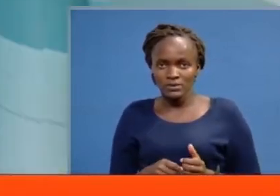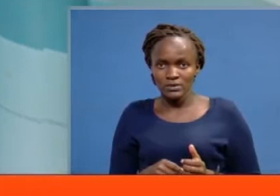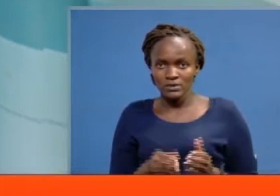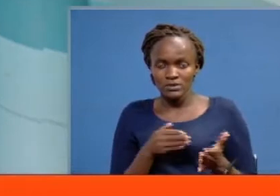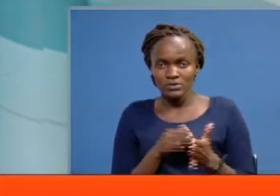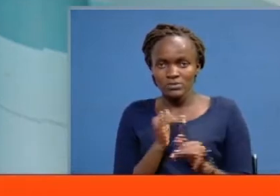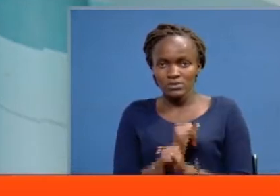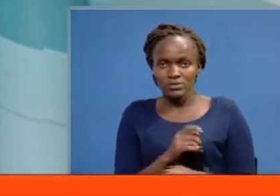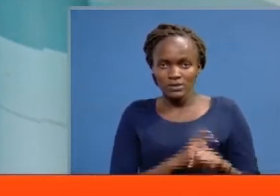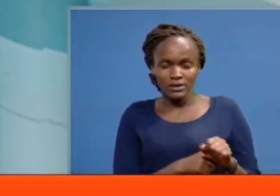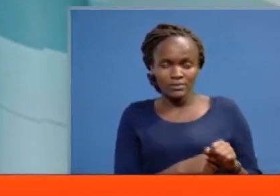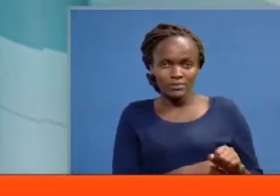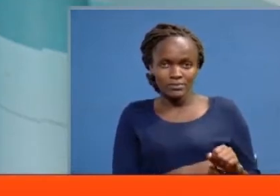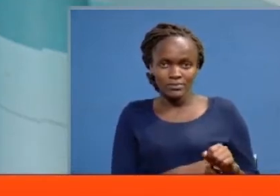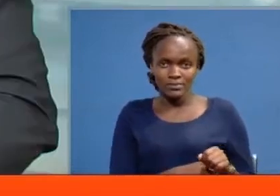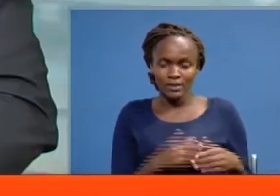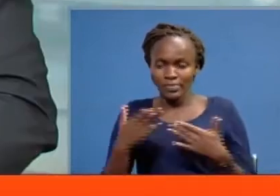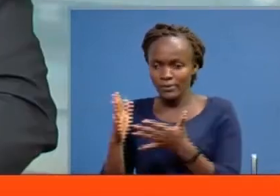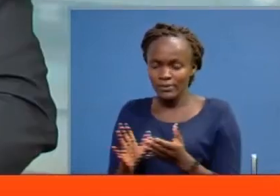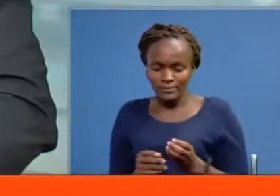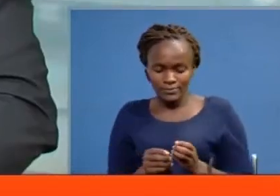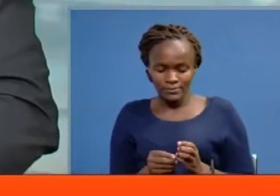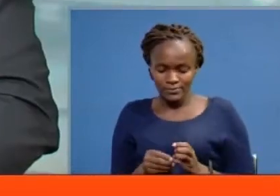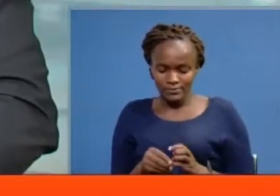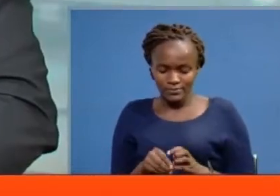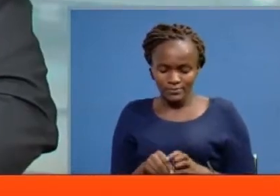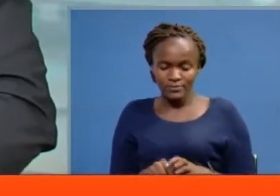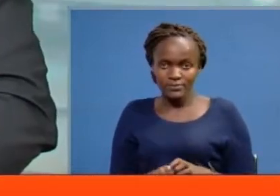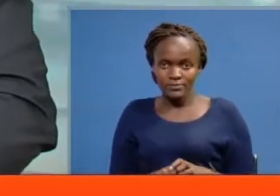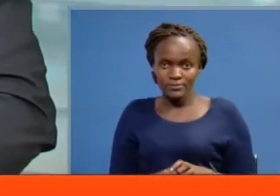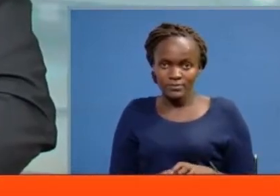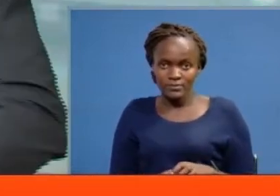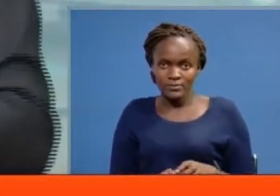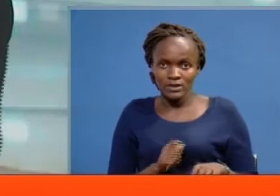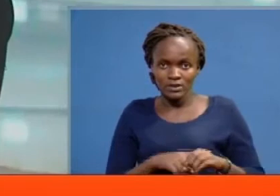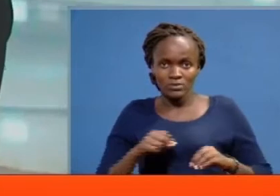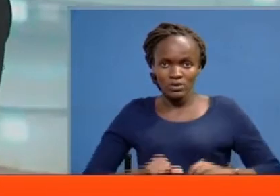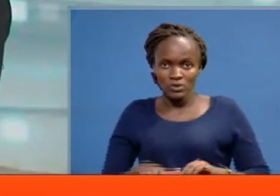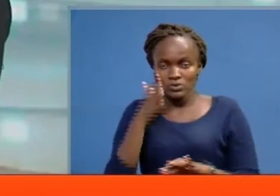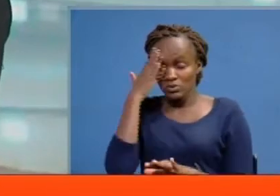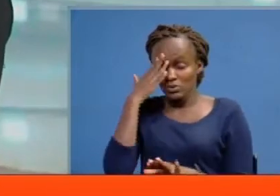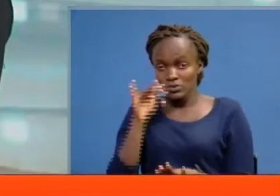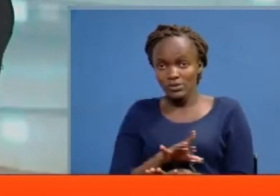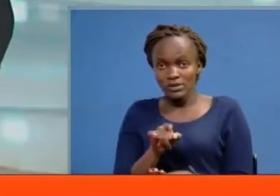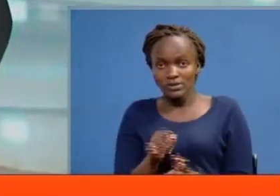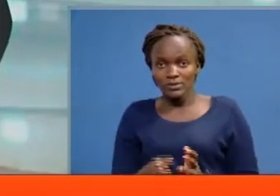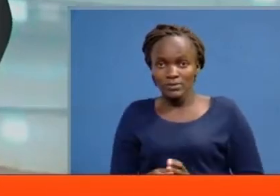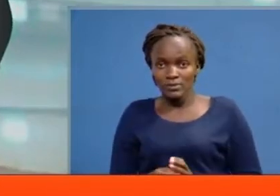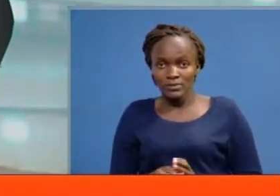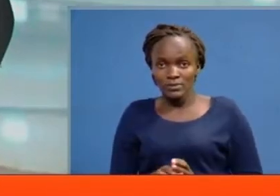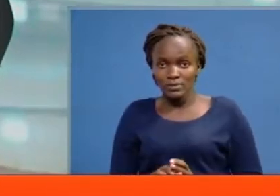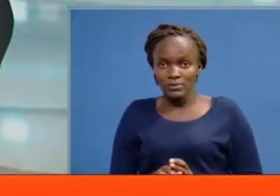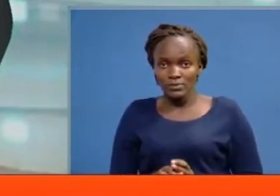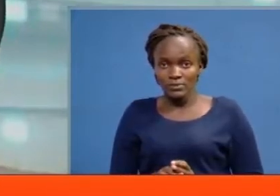as they are hired. And of course, you know, as one continues to familiarize with the workplace, to make sure that they